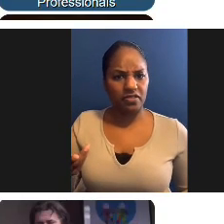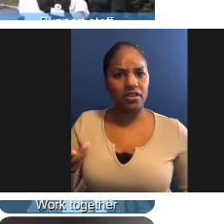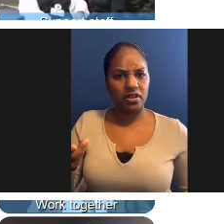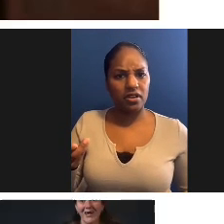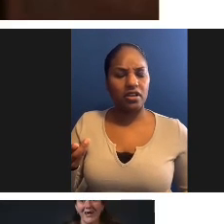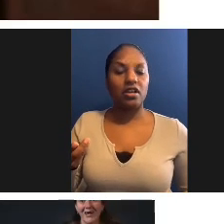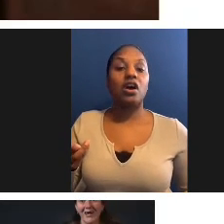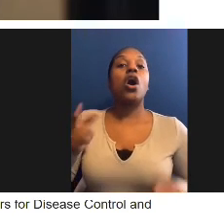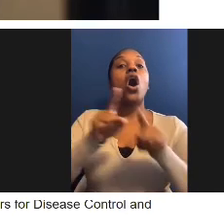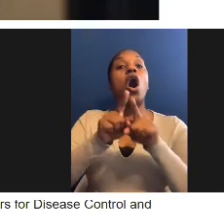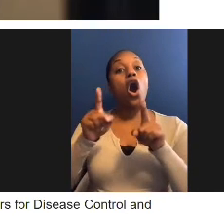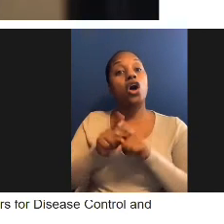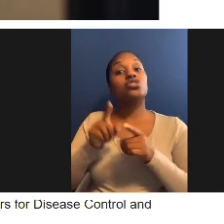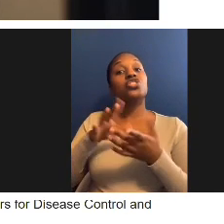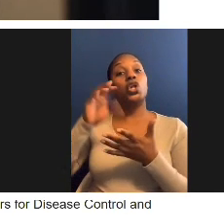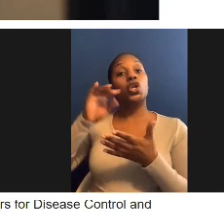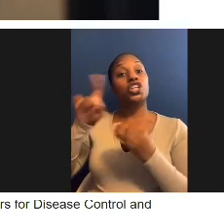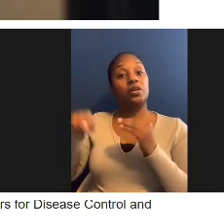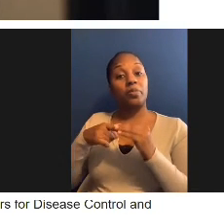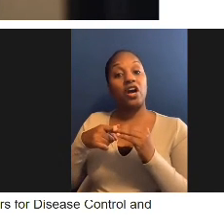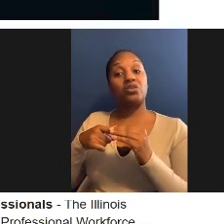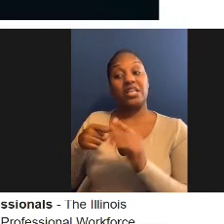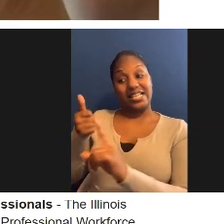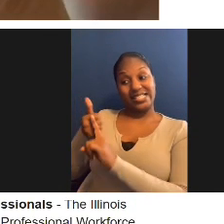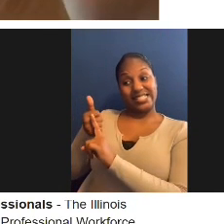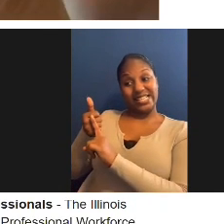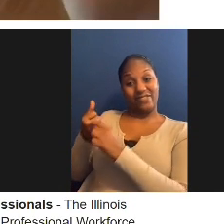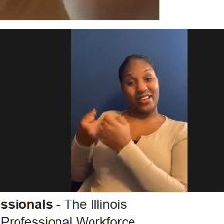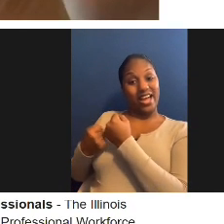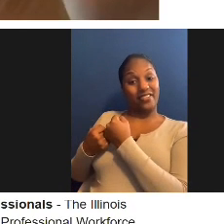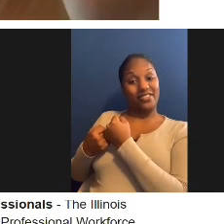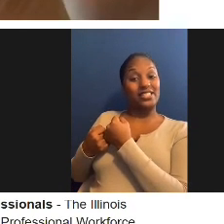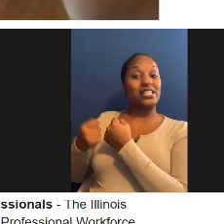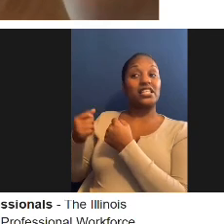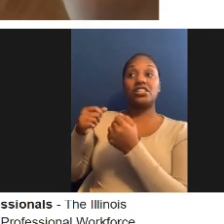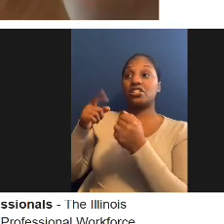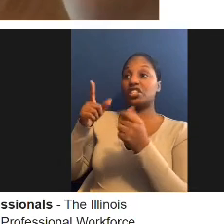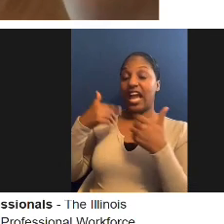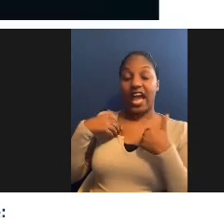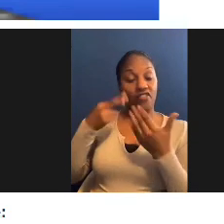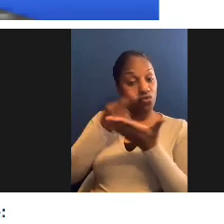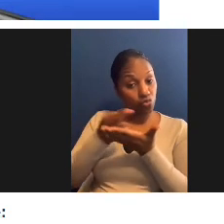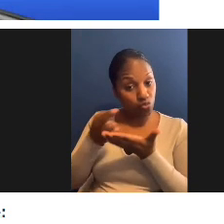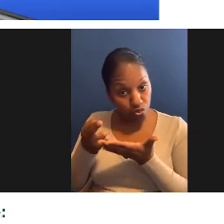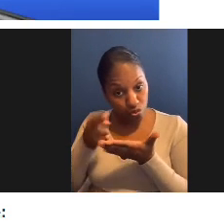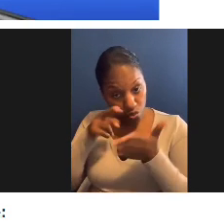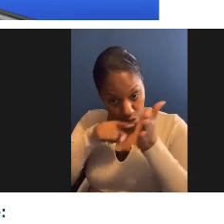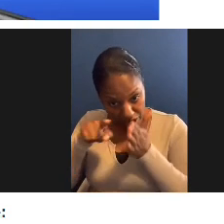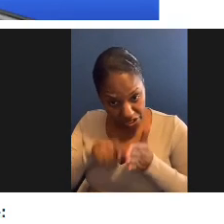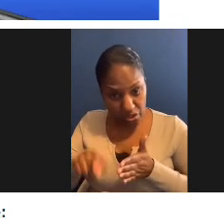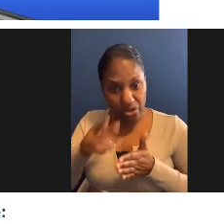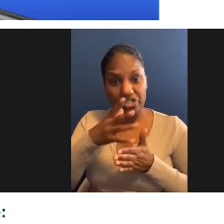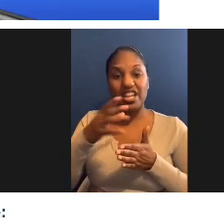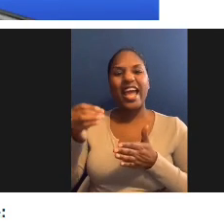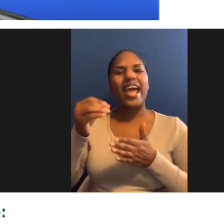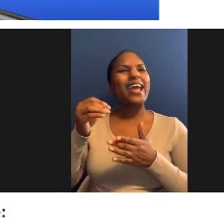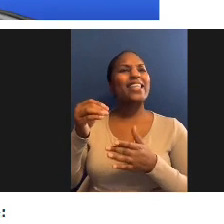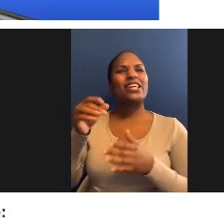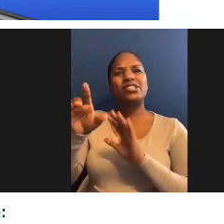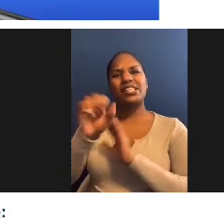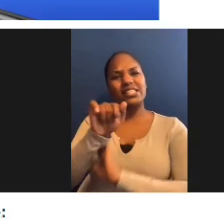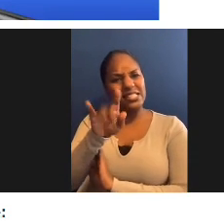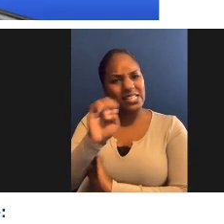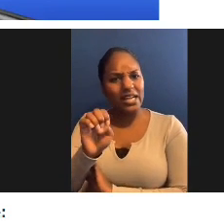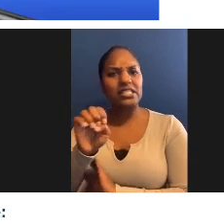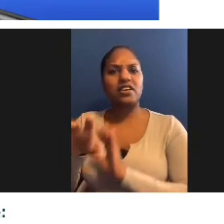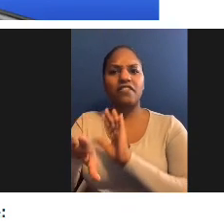They're also learning about self-advocacy, there's research, and there's a site to find self-advocacy